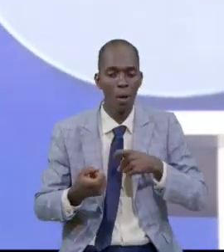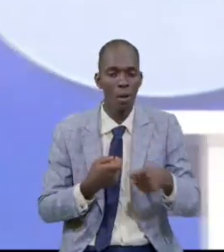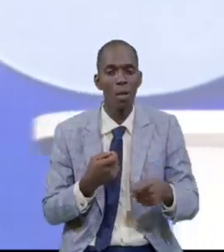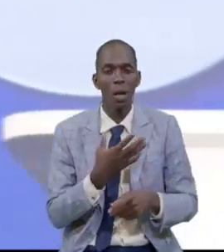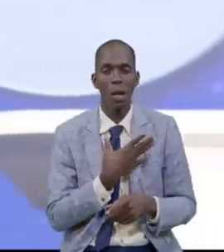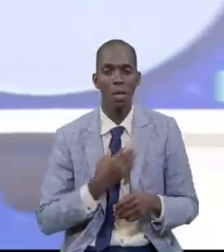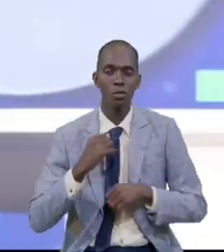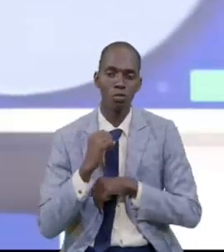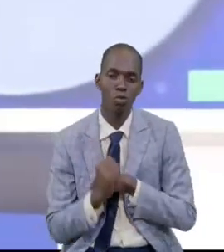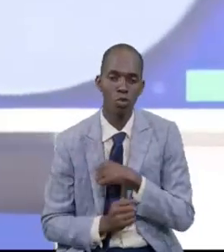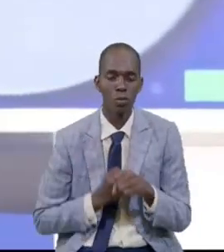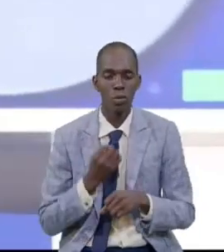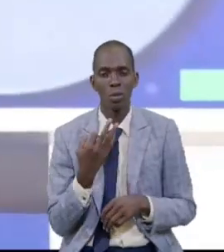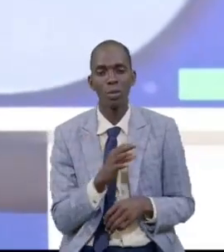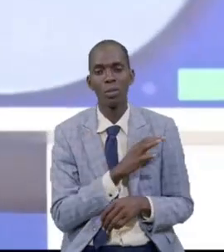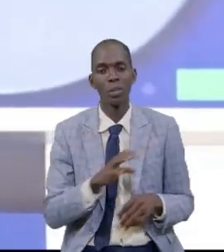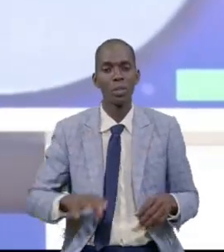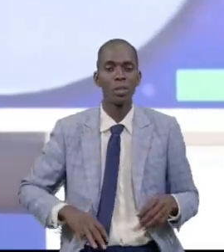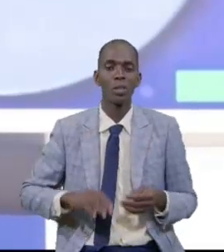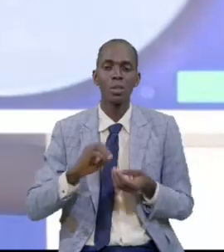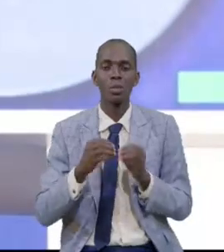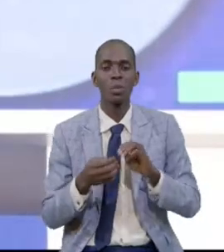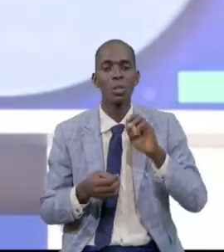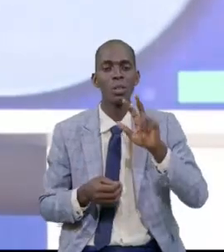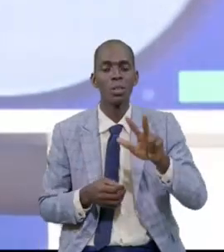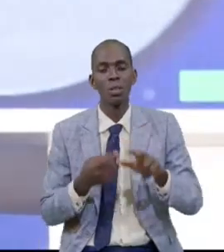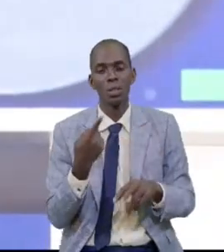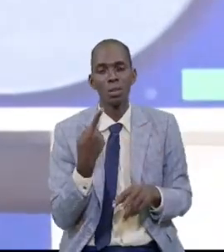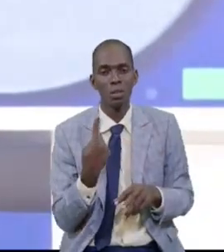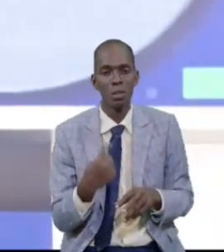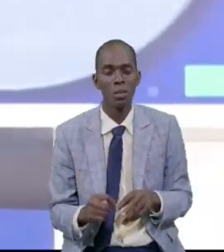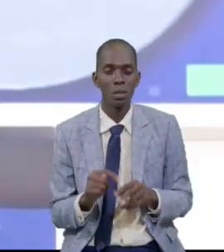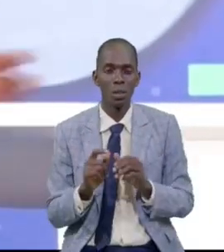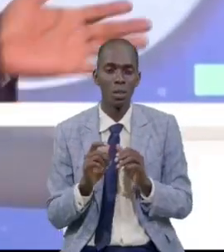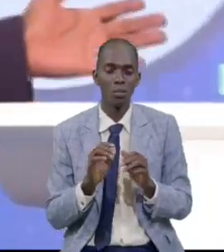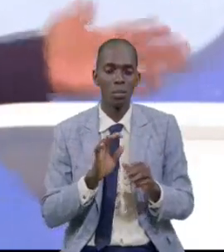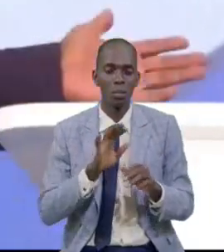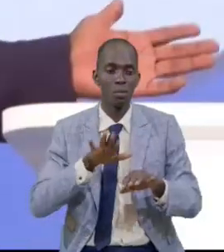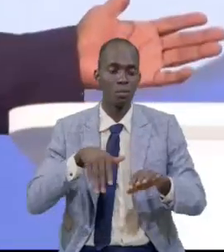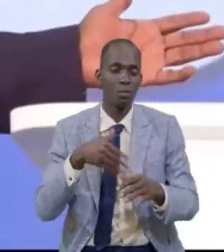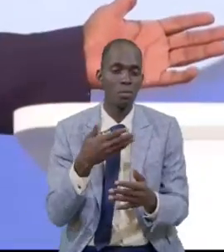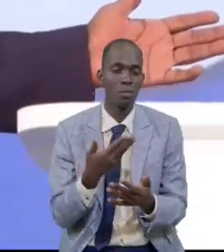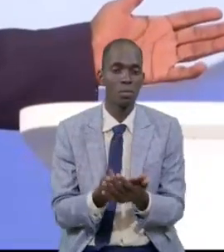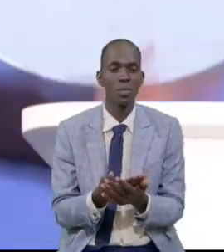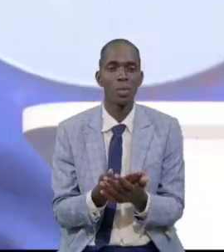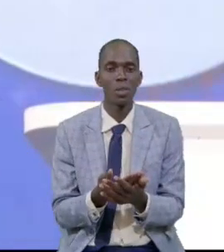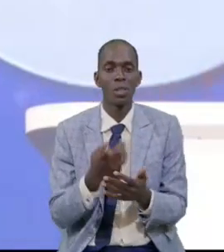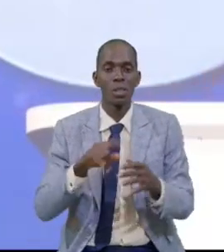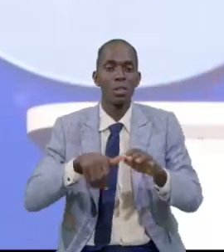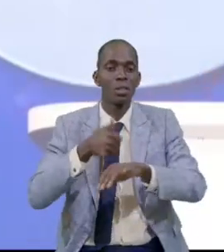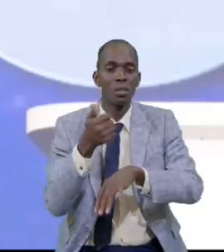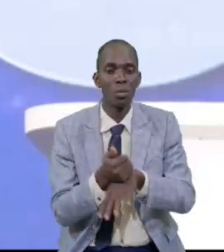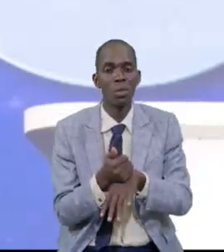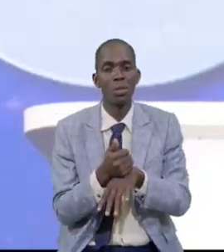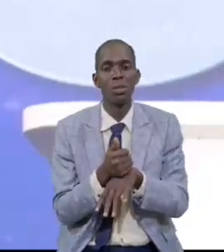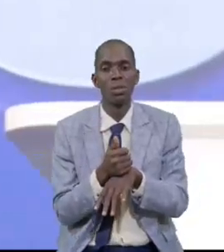Christ. Number three, the accomplished boundlessness of